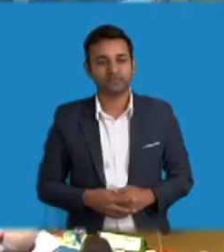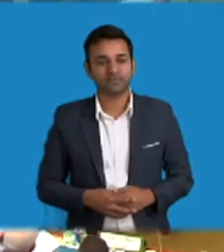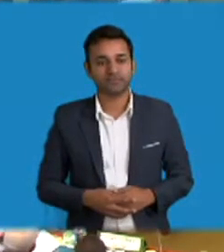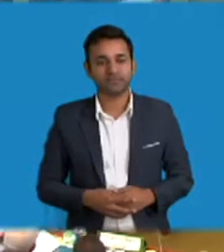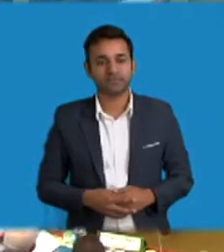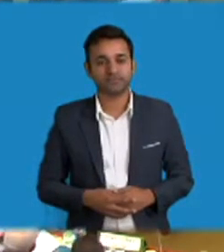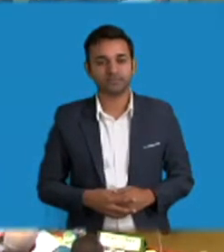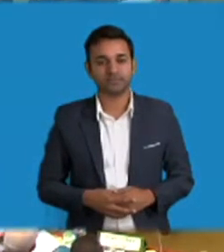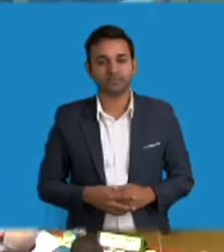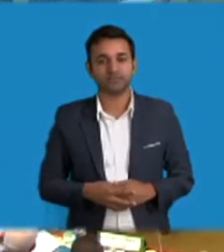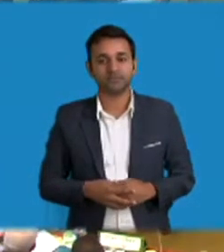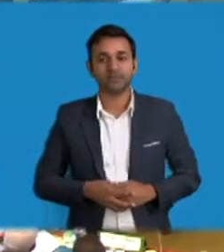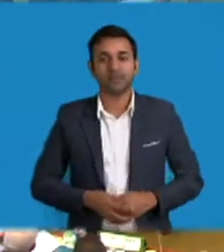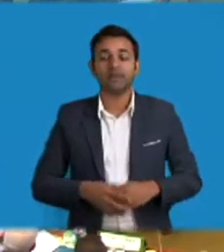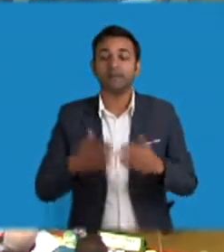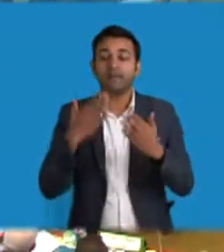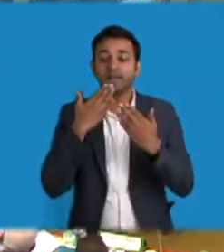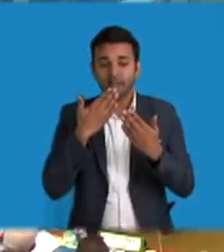Thank you, Madam Speaker.